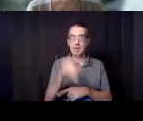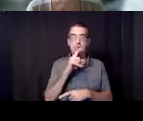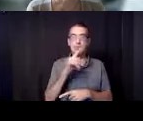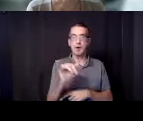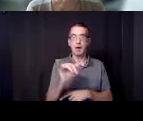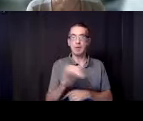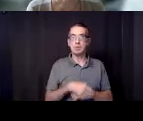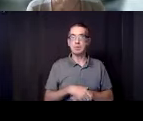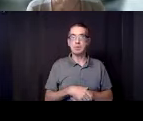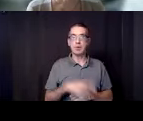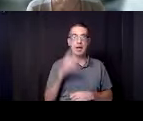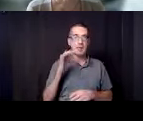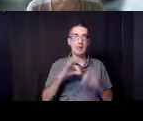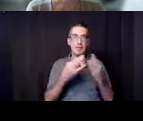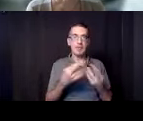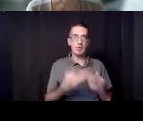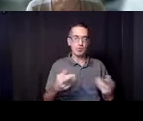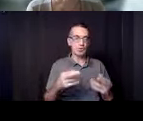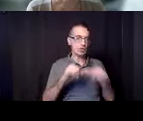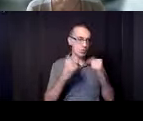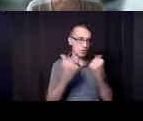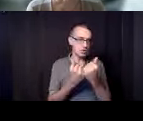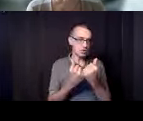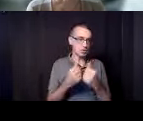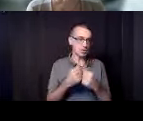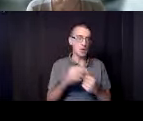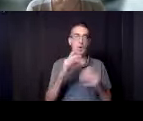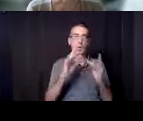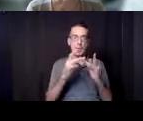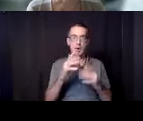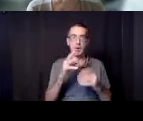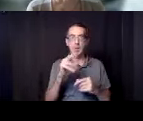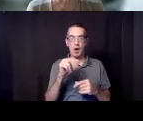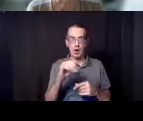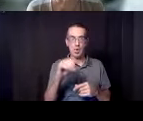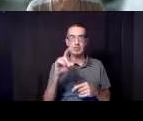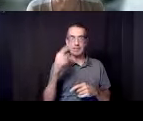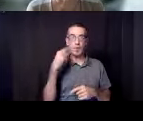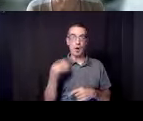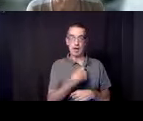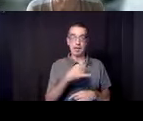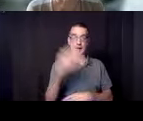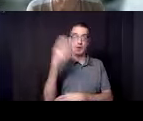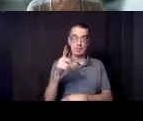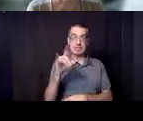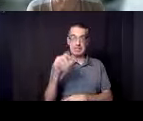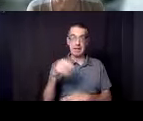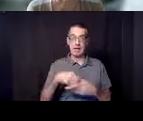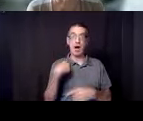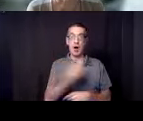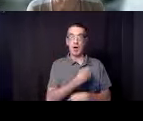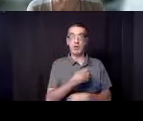well as the California Family Resource Association webinar Marlo did for us and the presentation she did at